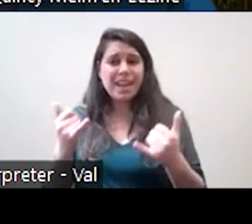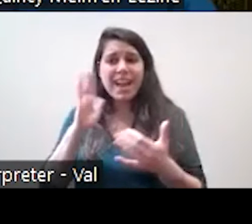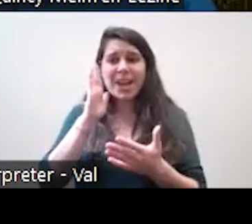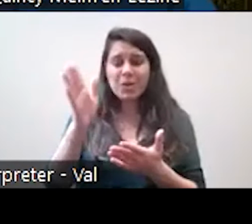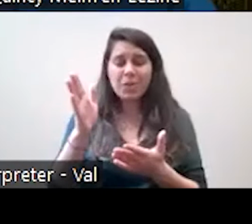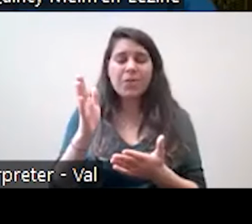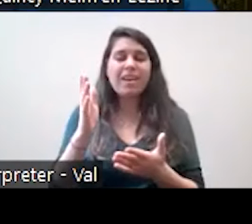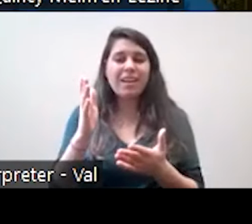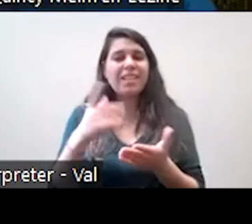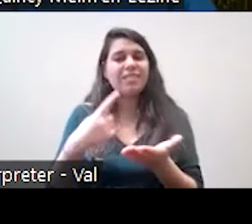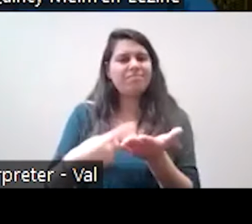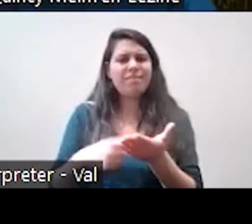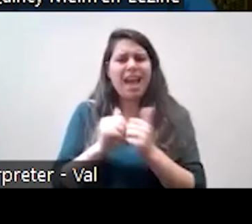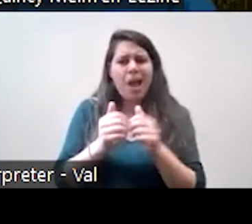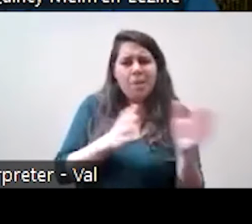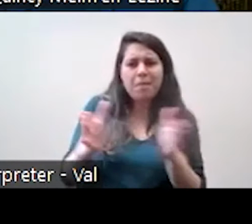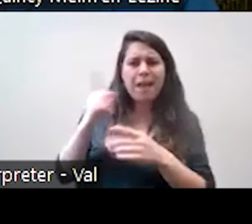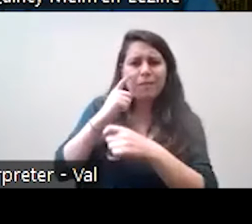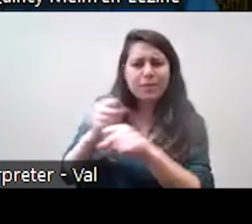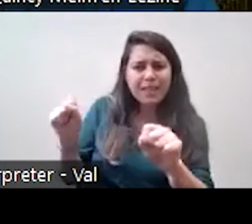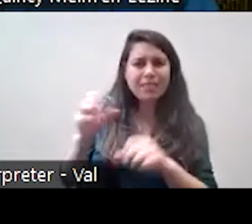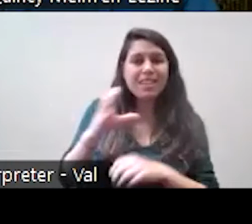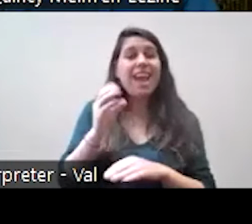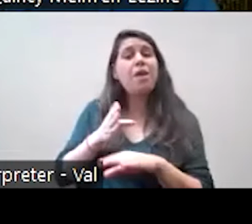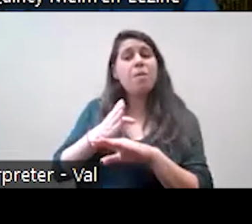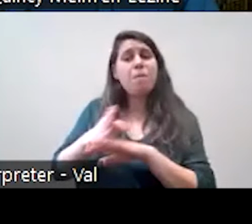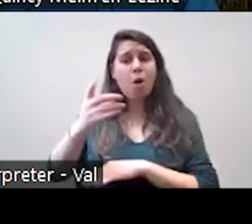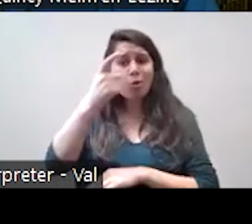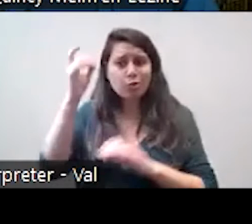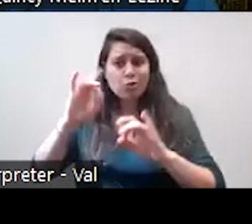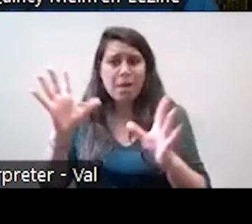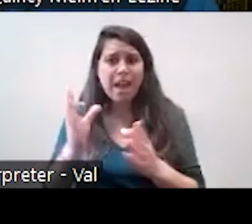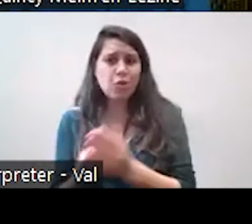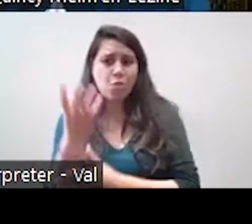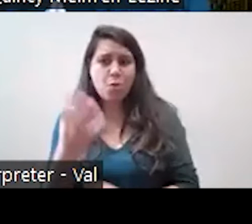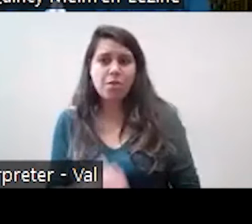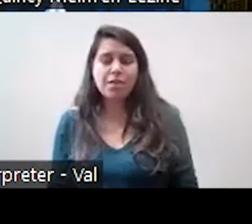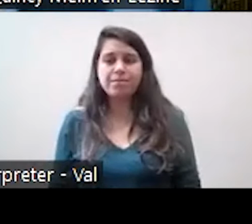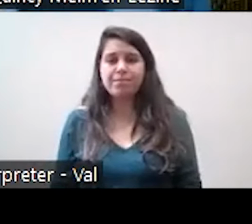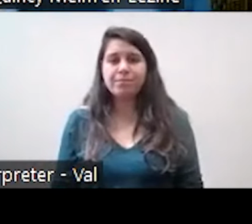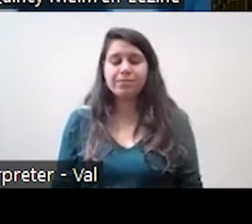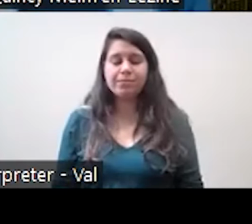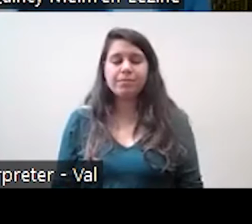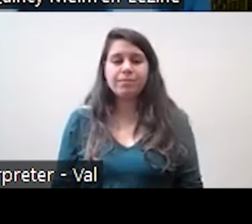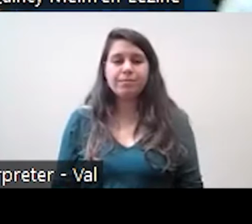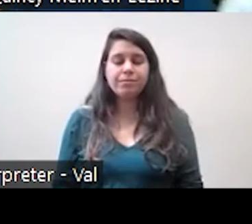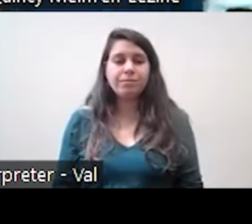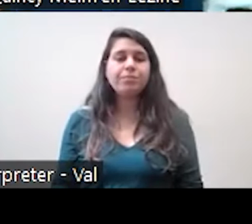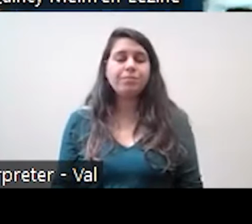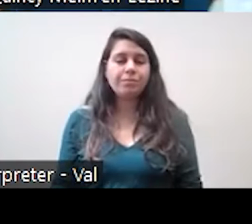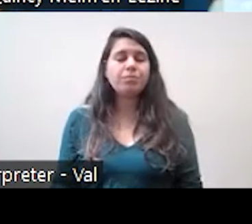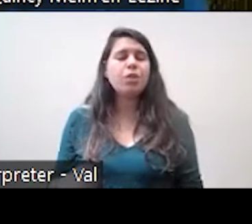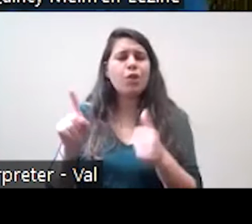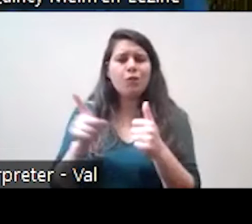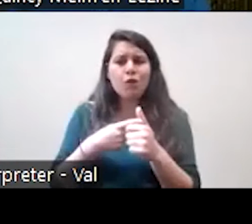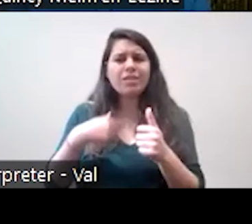for safety as well as planning for post-traumatic growth. And I want to start just by kind of giving an overview